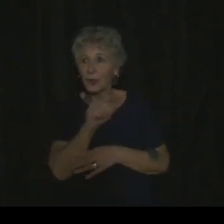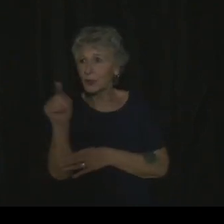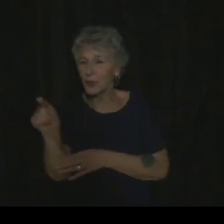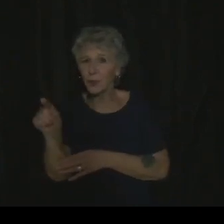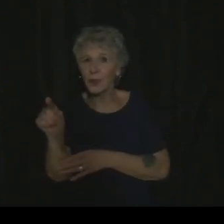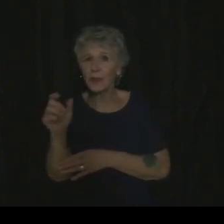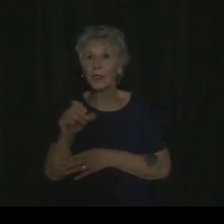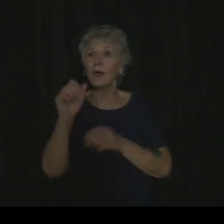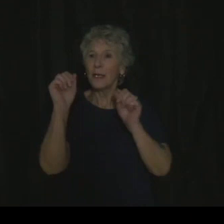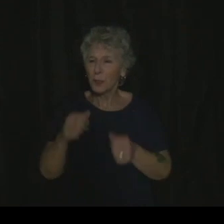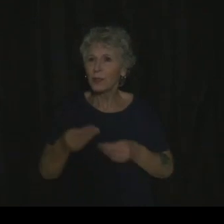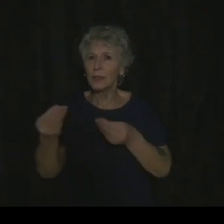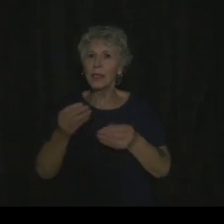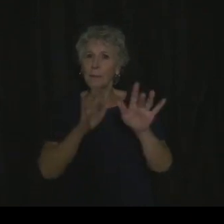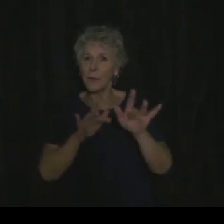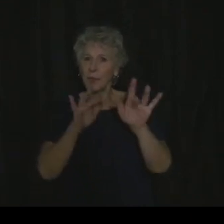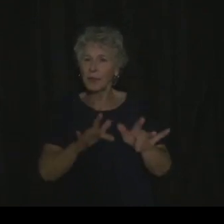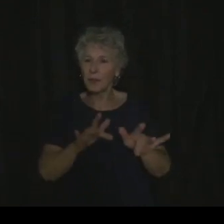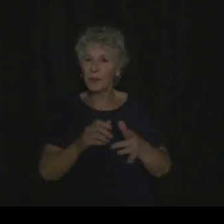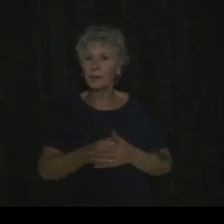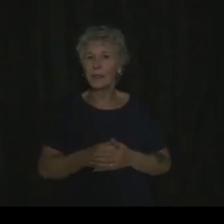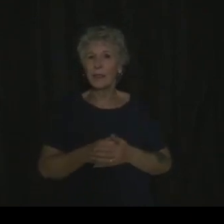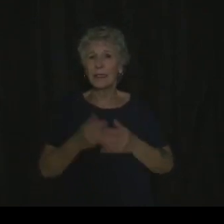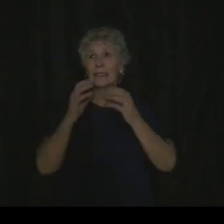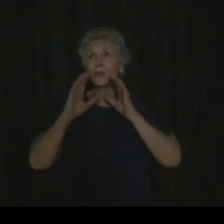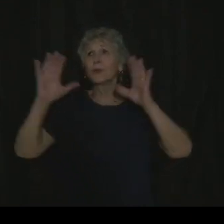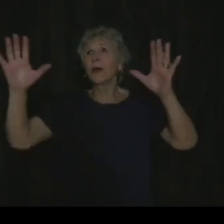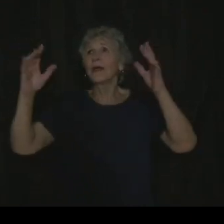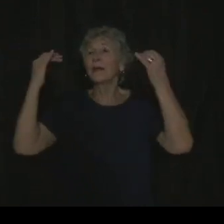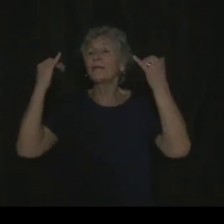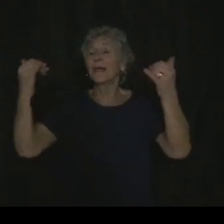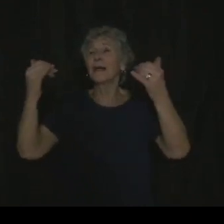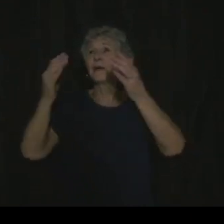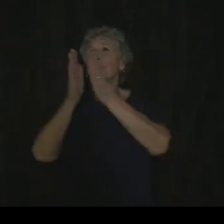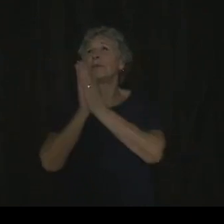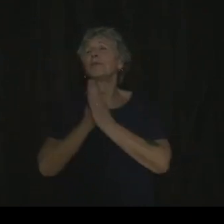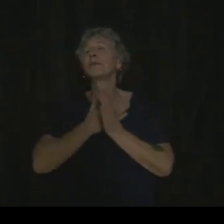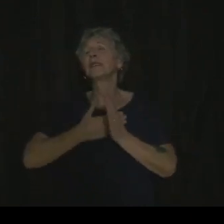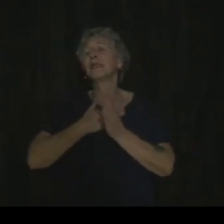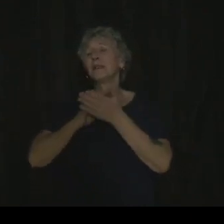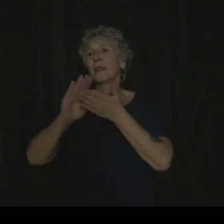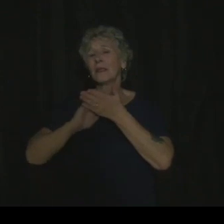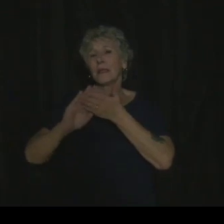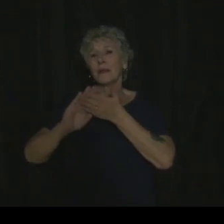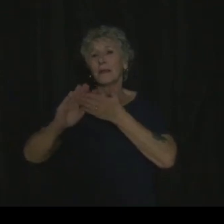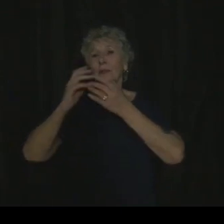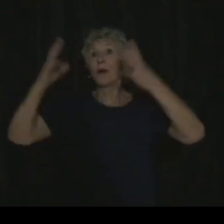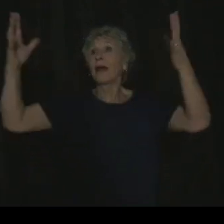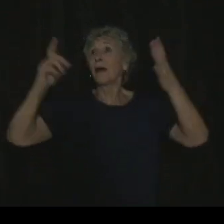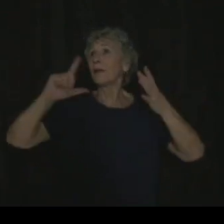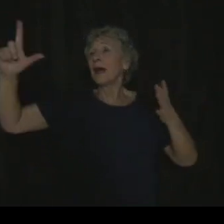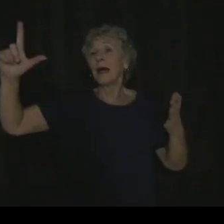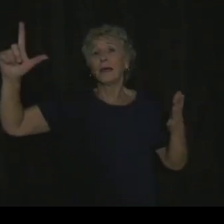could be merciful to you? Cry out to him now. Ask him to forgive your sins. You can cry out loud if you want